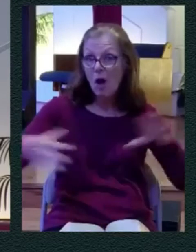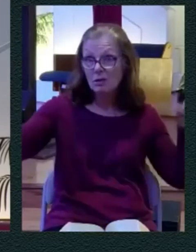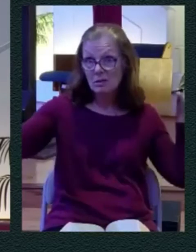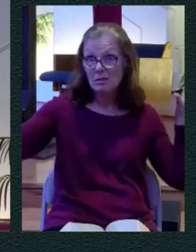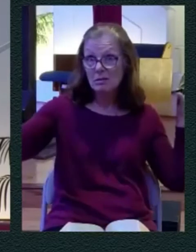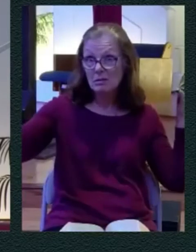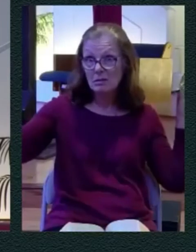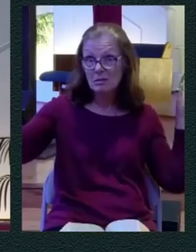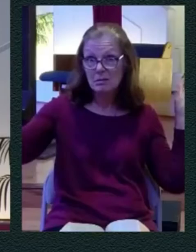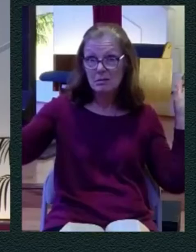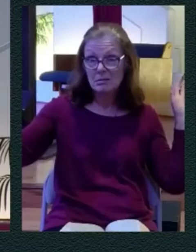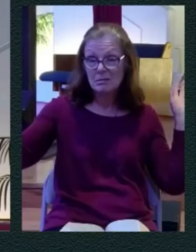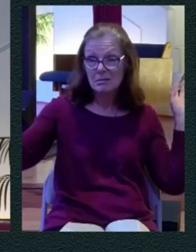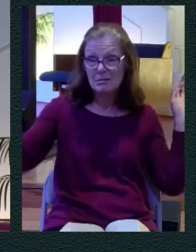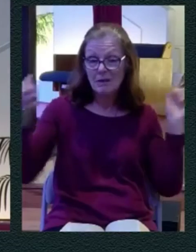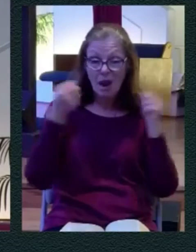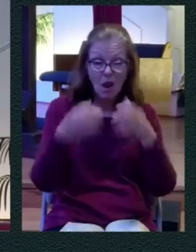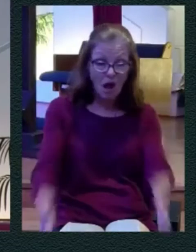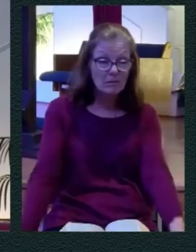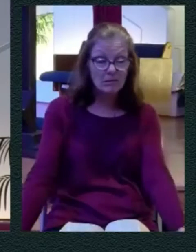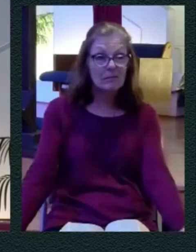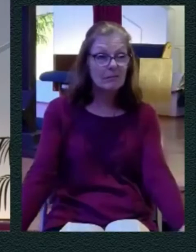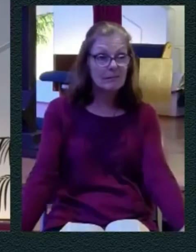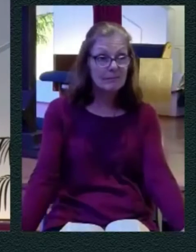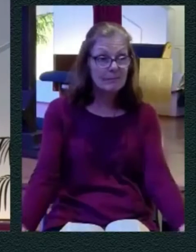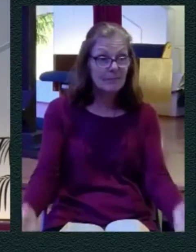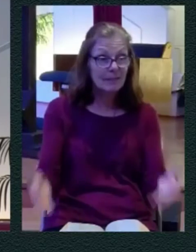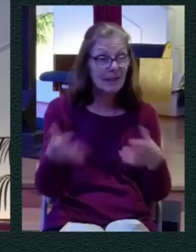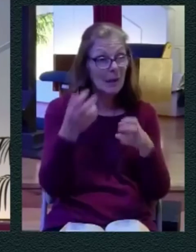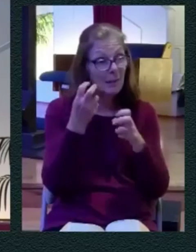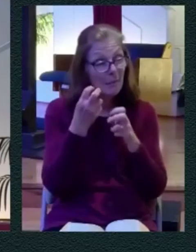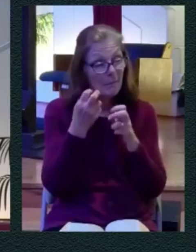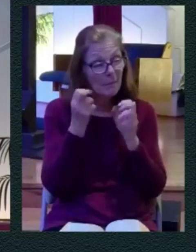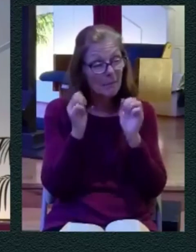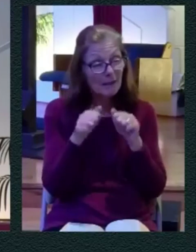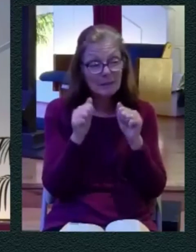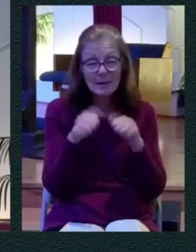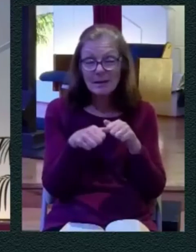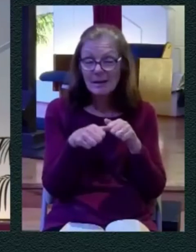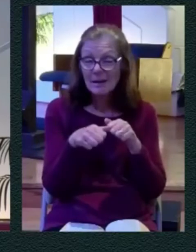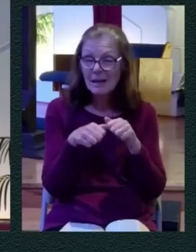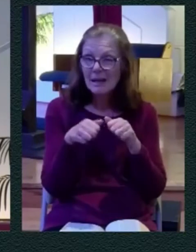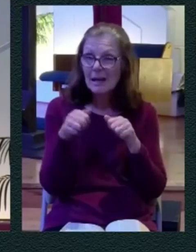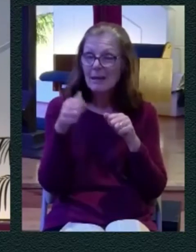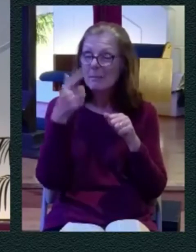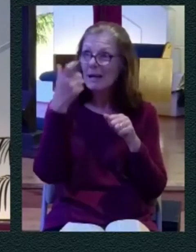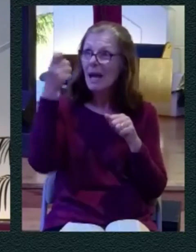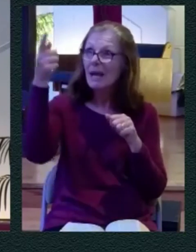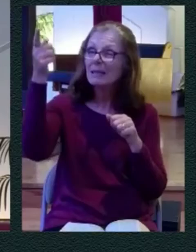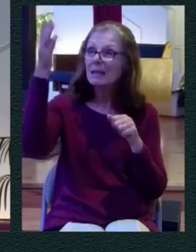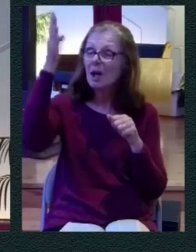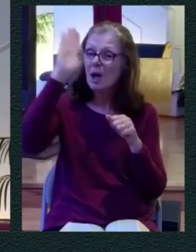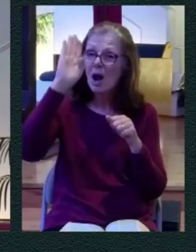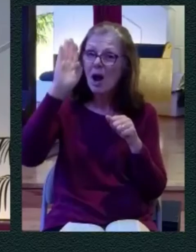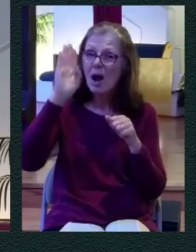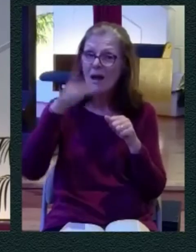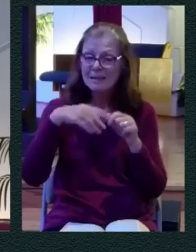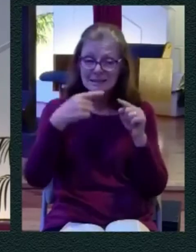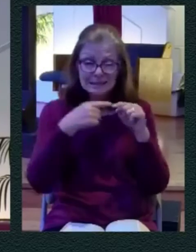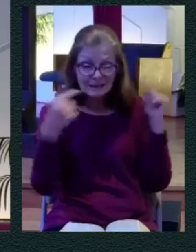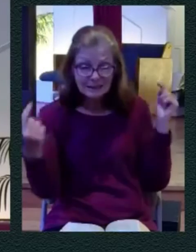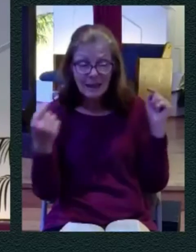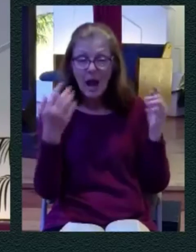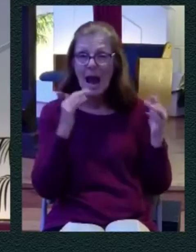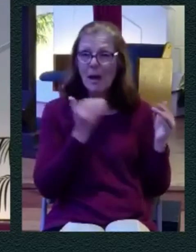Is it possible that through these difficulties, through the opposition of His hand, He is crying out to us and saying,